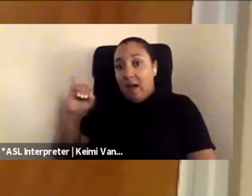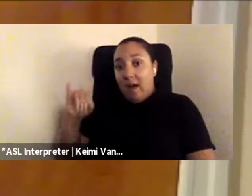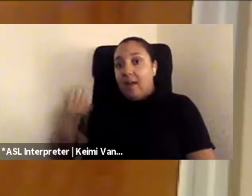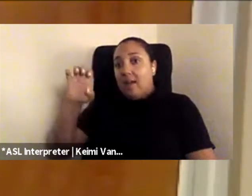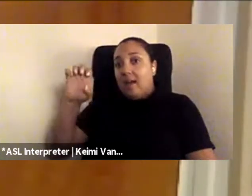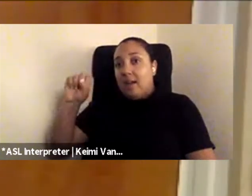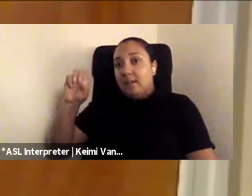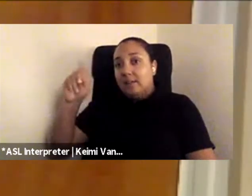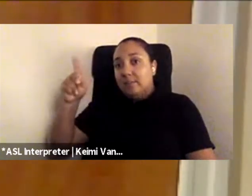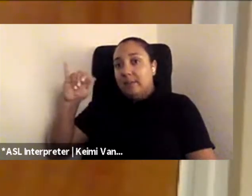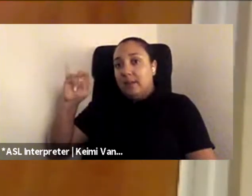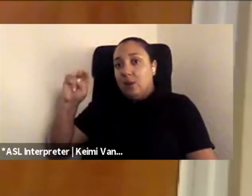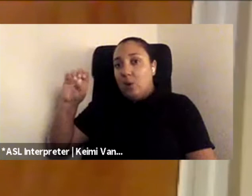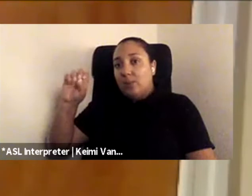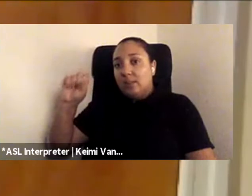resource sharing portion.